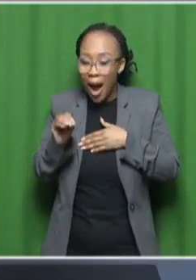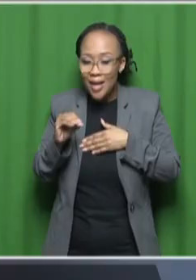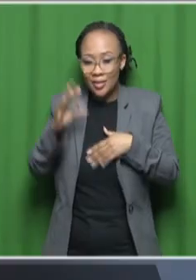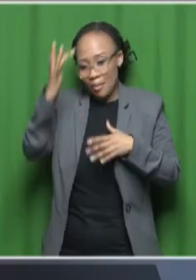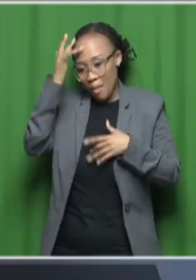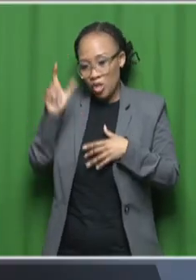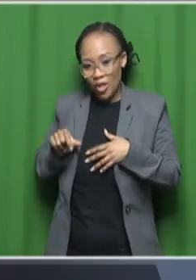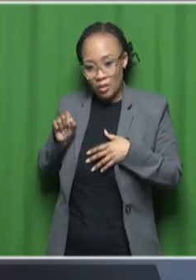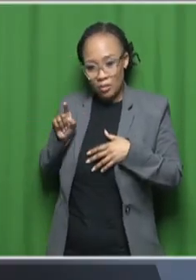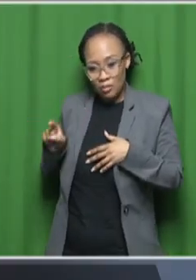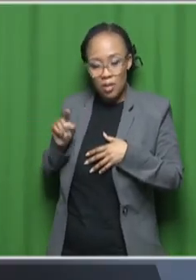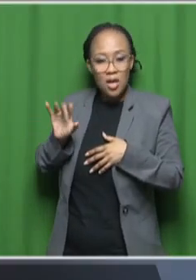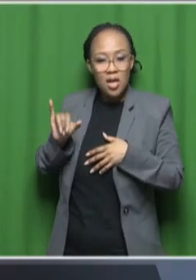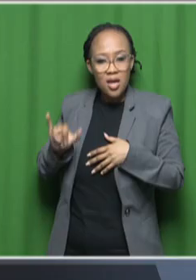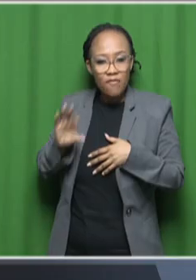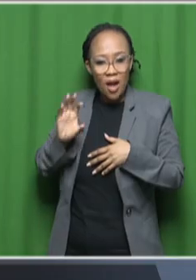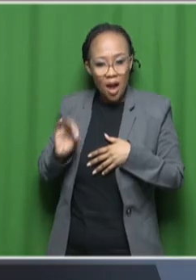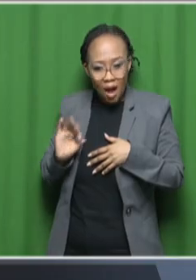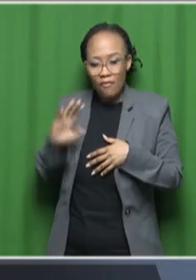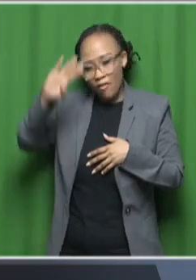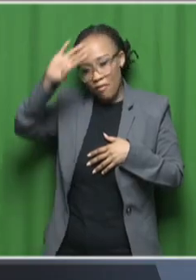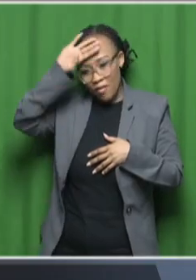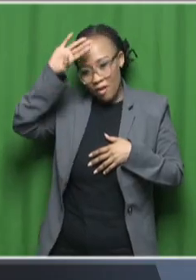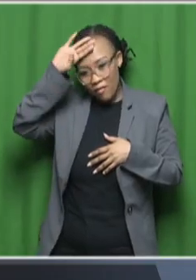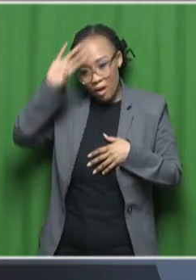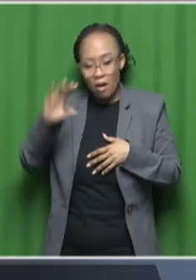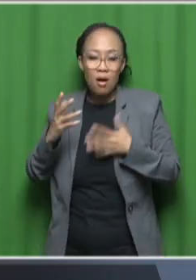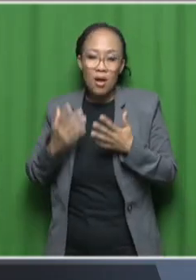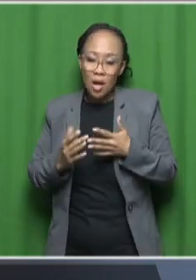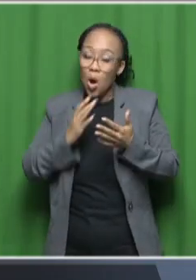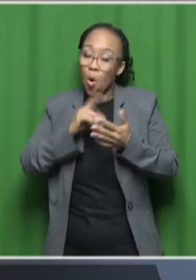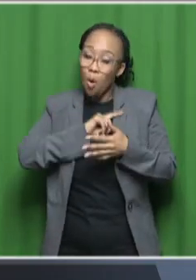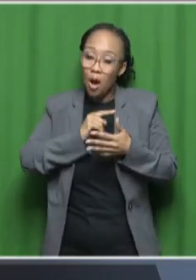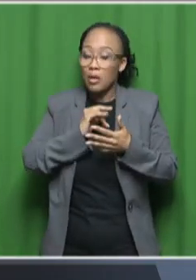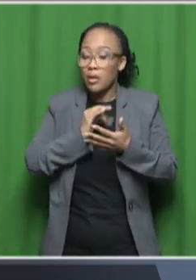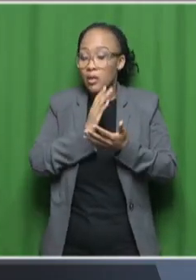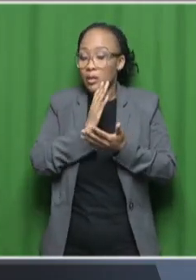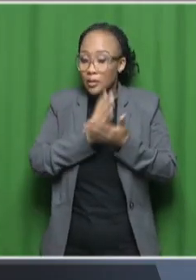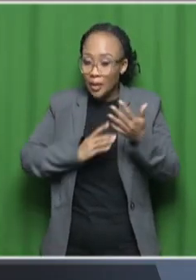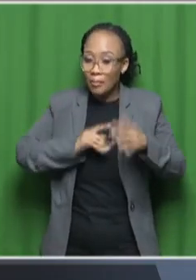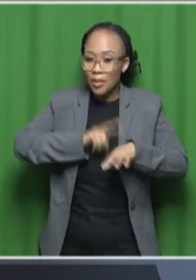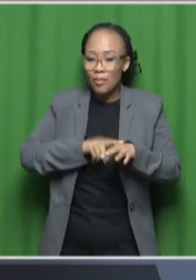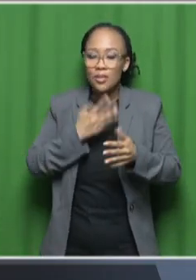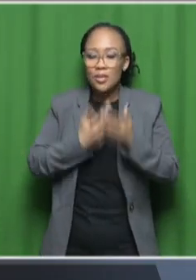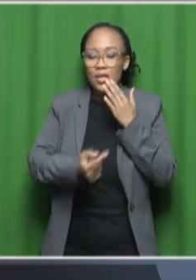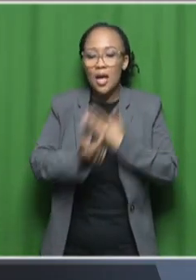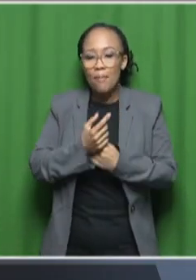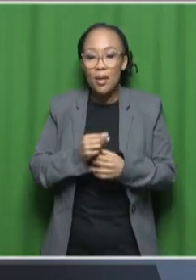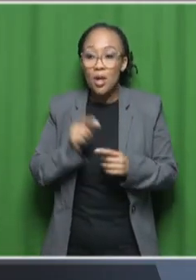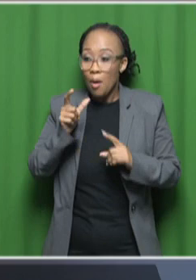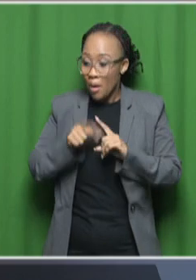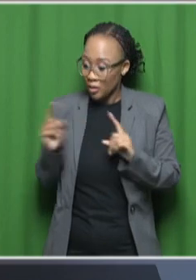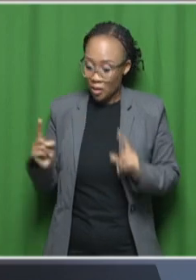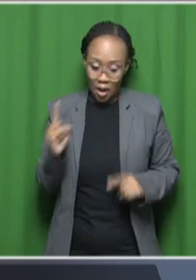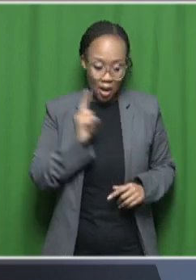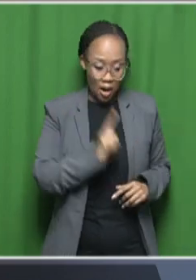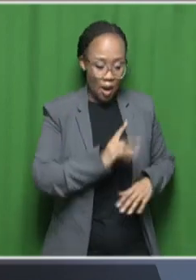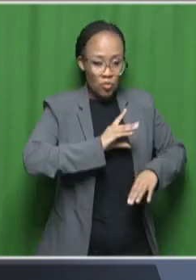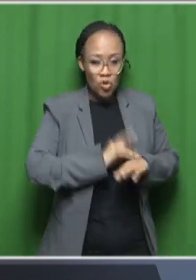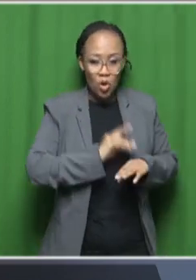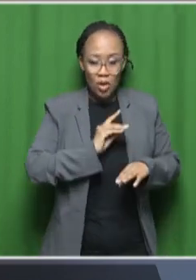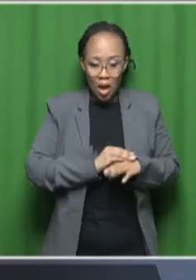things together. So patients are often misdiagnosed and treatment of rheumatic fever is then delayed.